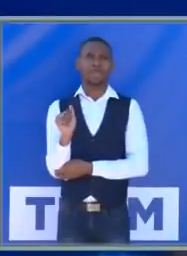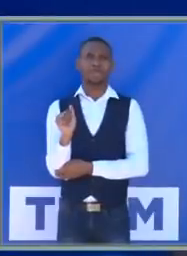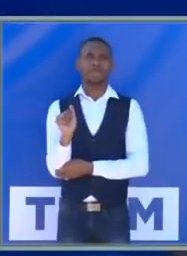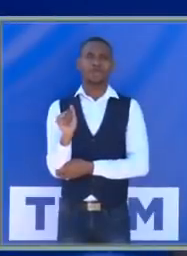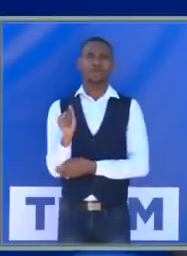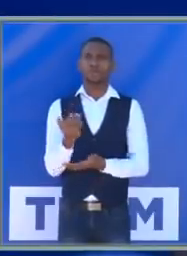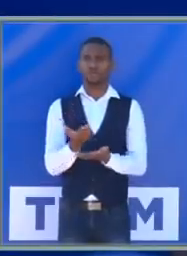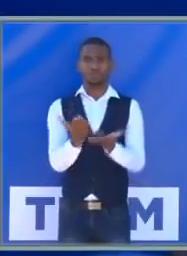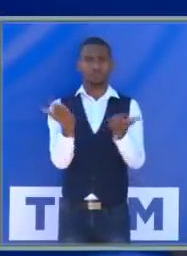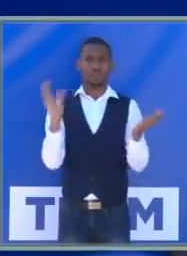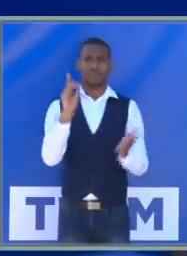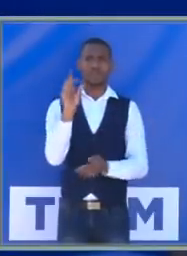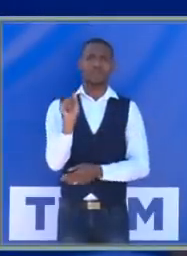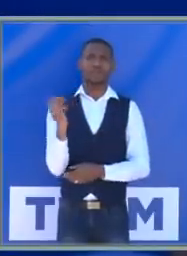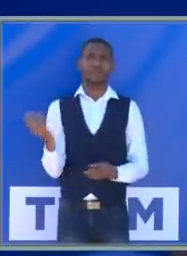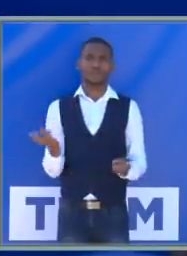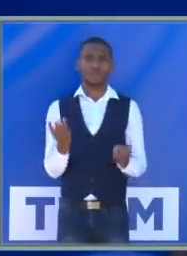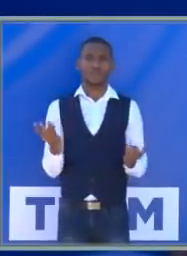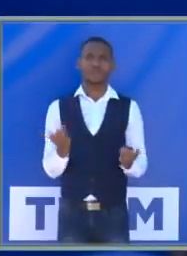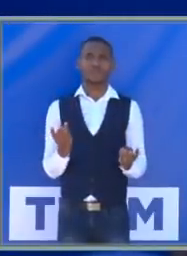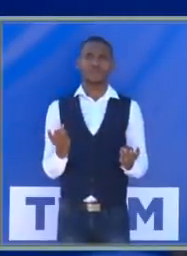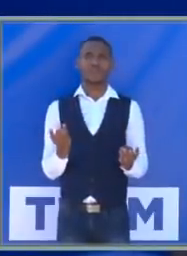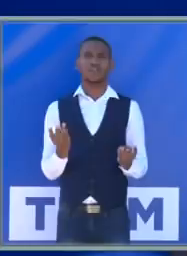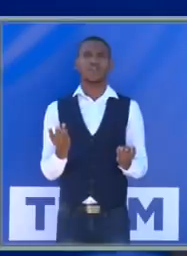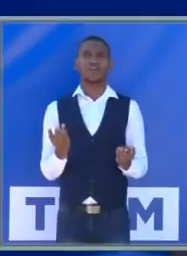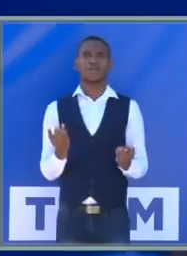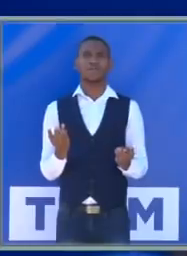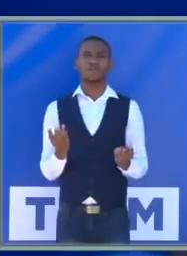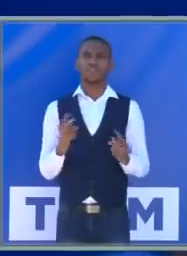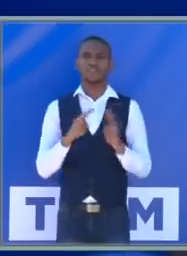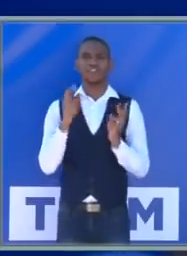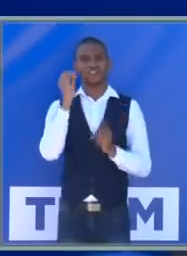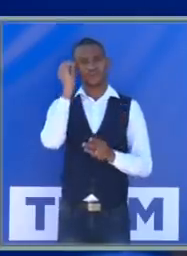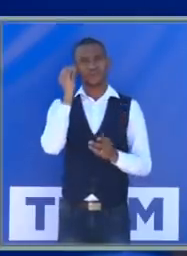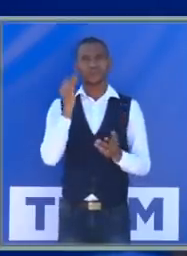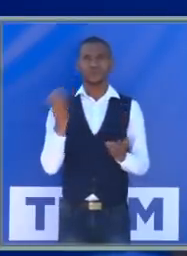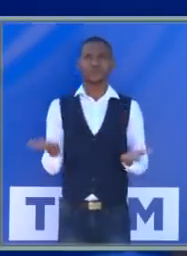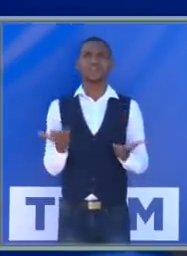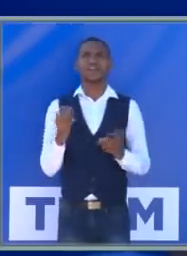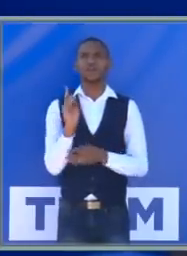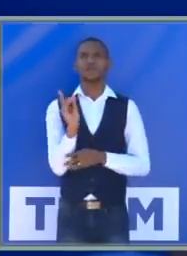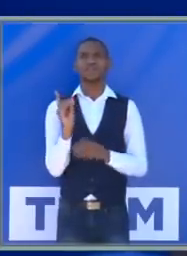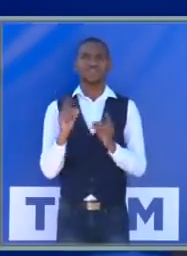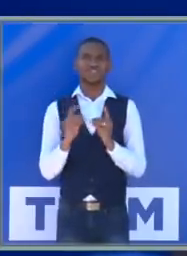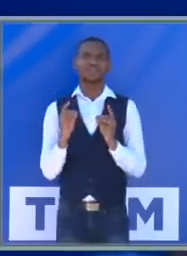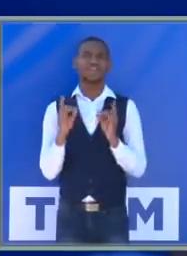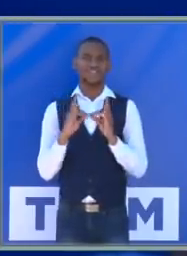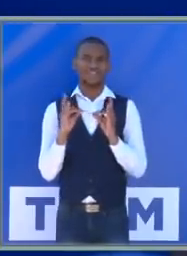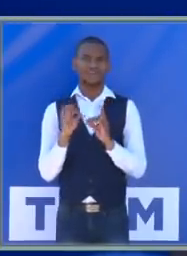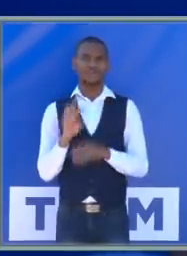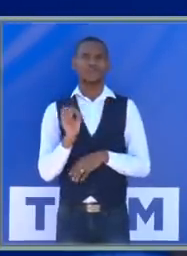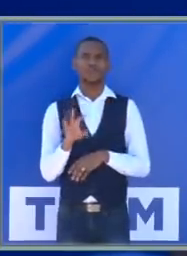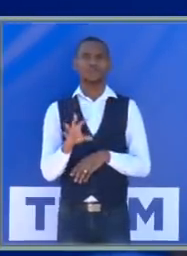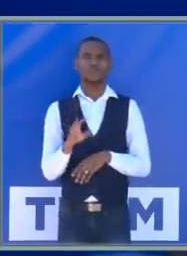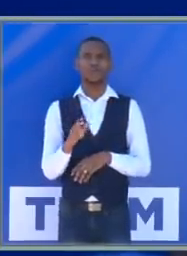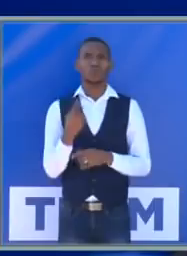But fellow Democrats, it is incredible to be here in Dobsonville with everyone that